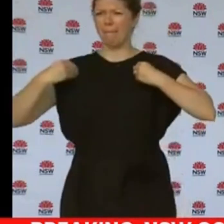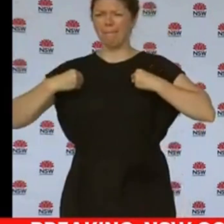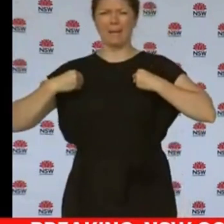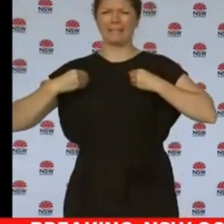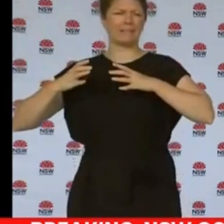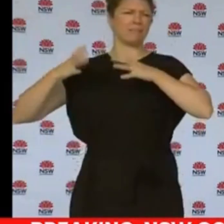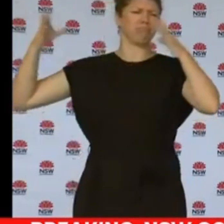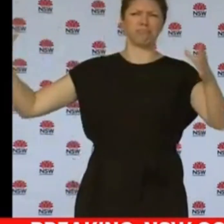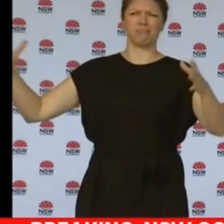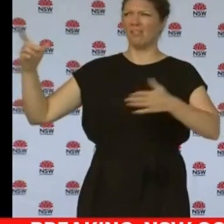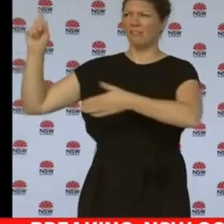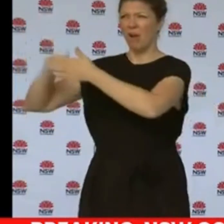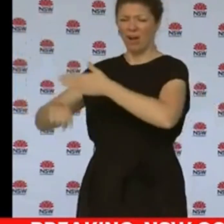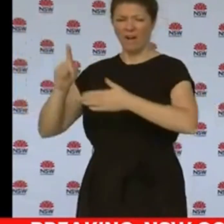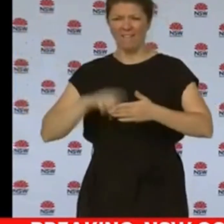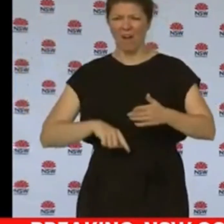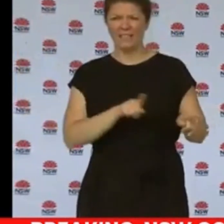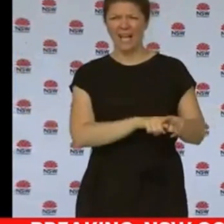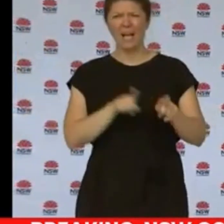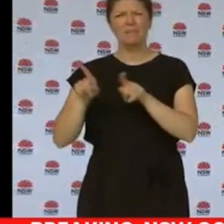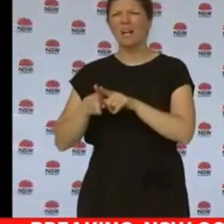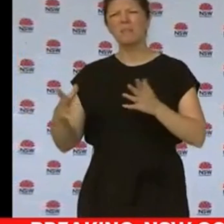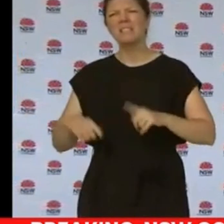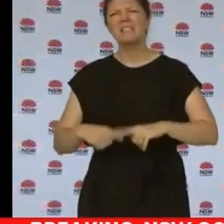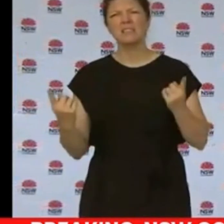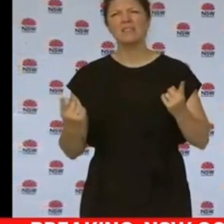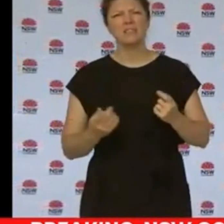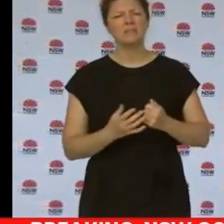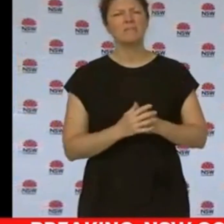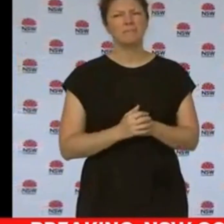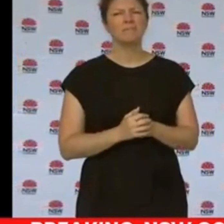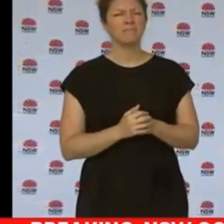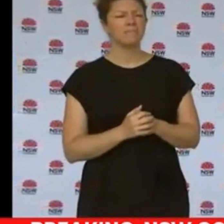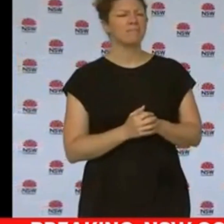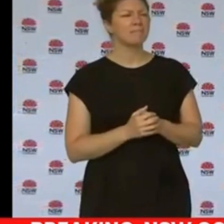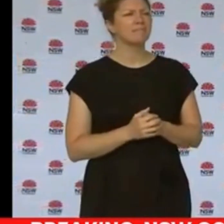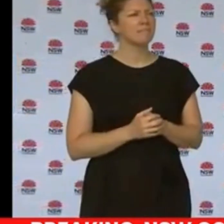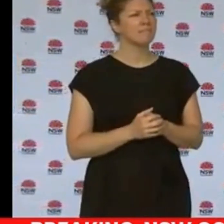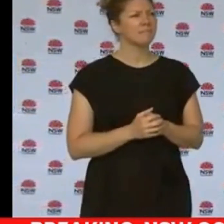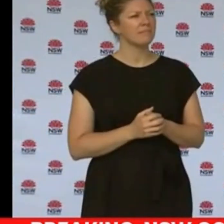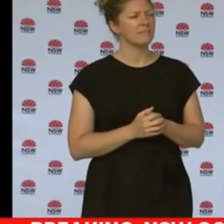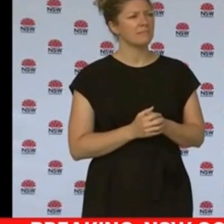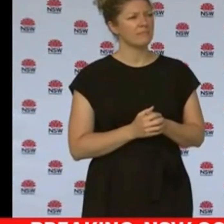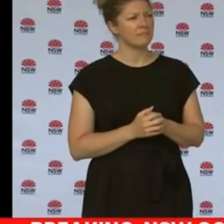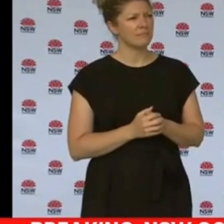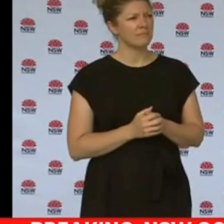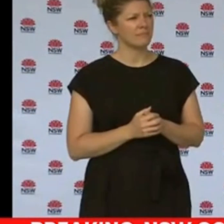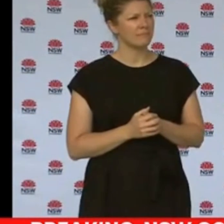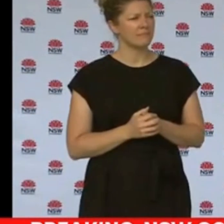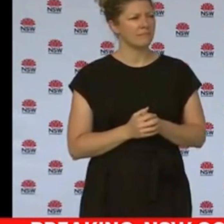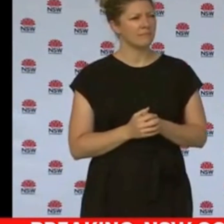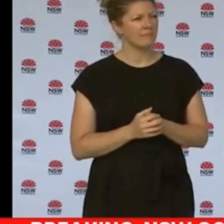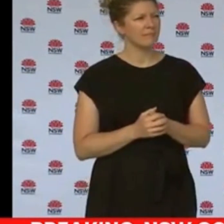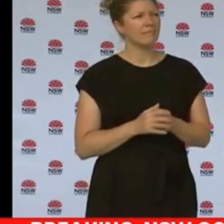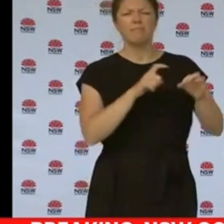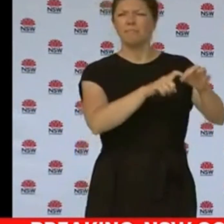outlets, there's variations in the size of businesses as well, and you need to look at that as well. Security guard has been photographed not wearing a mask